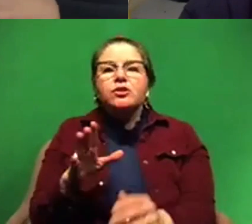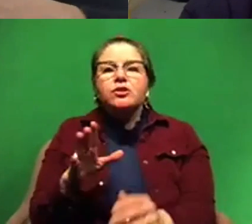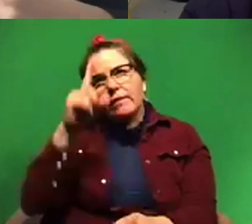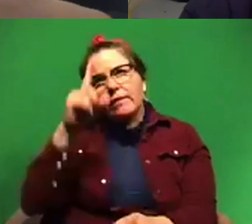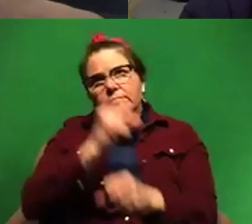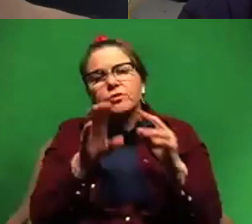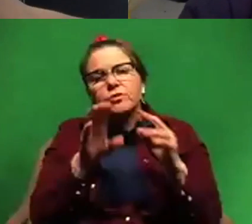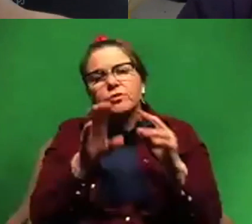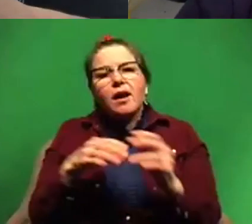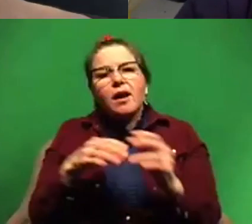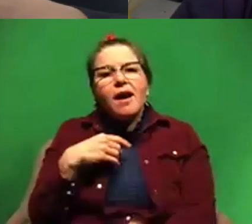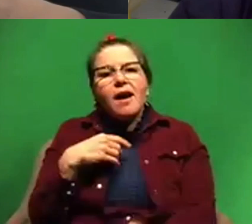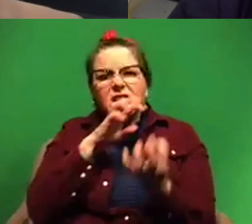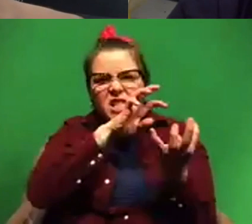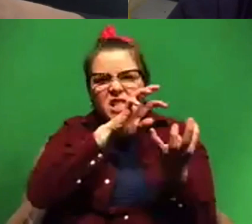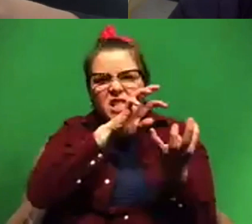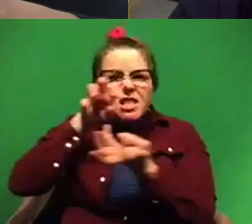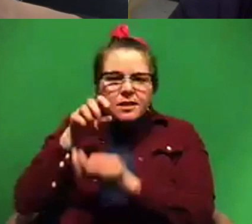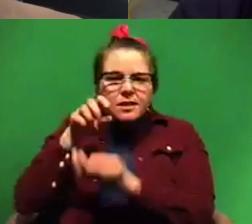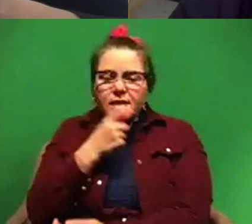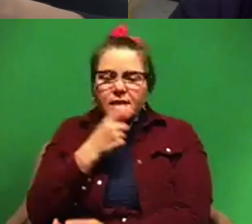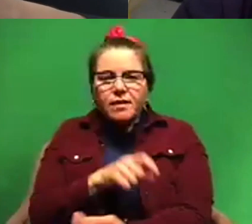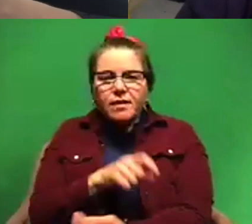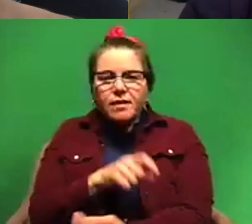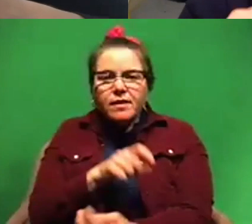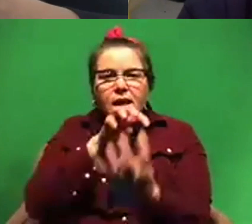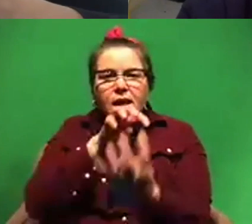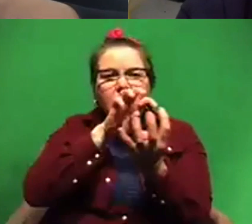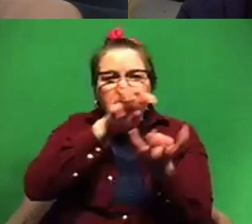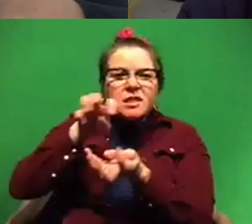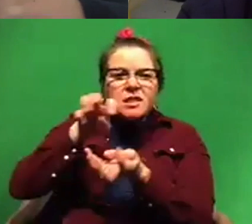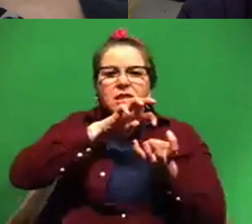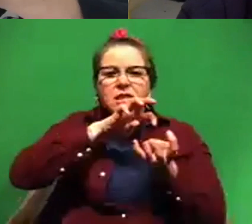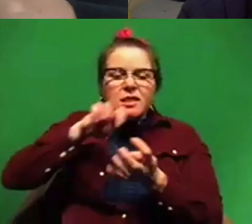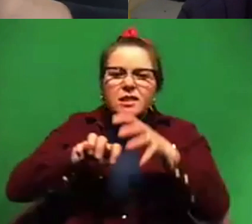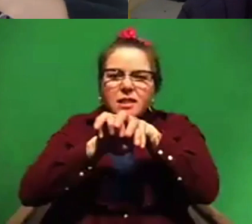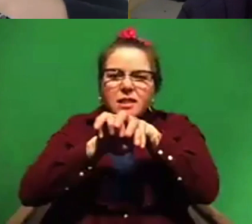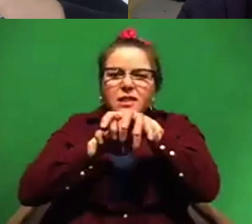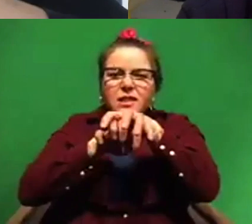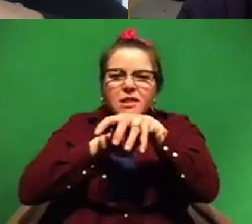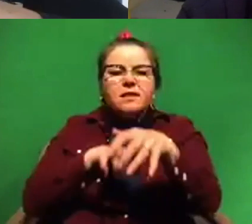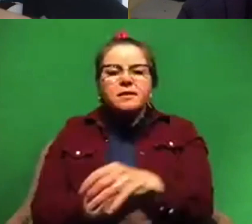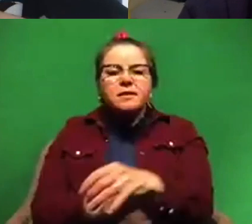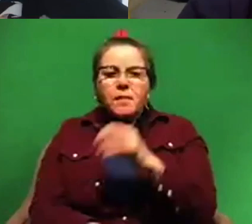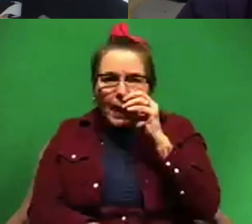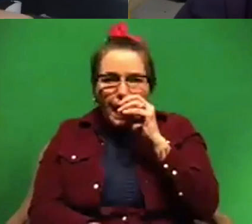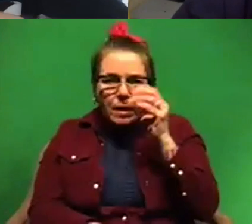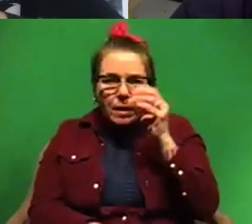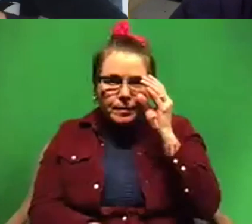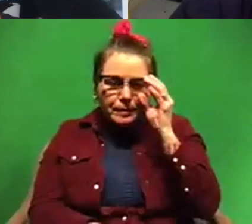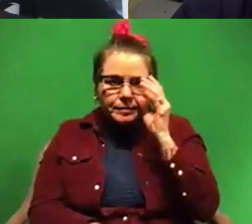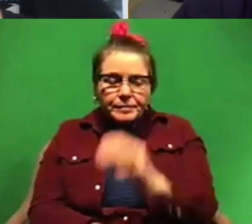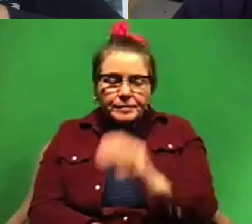like this, like, you know, layers of like spiny serrated teeth like that. And these like triangular